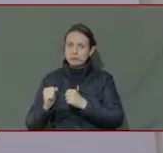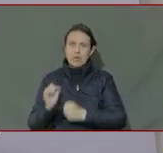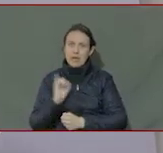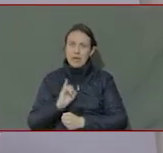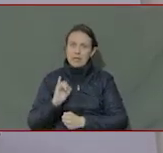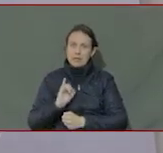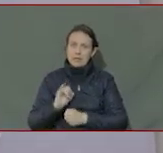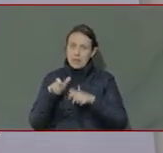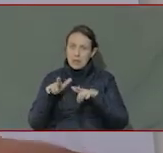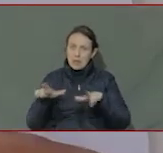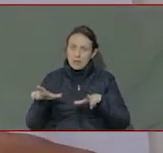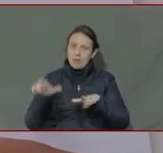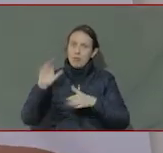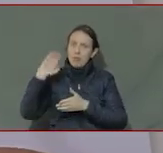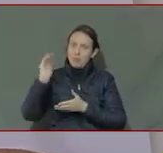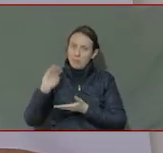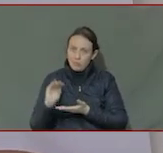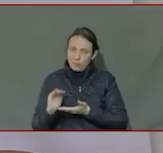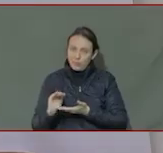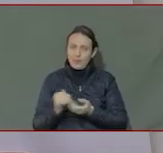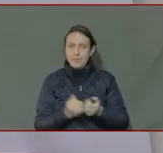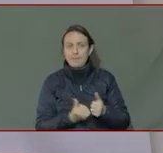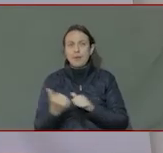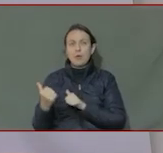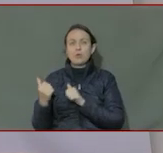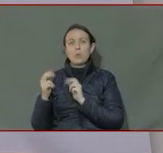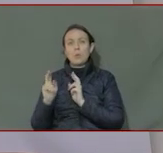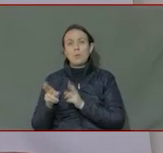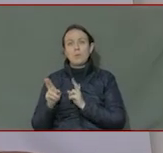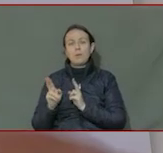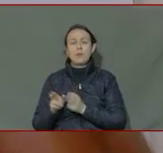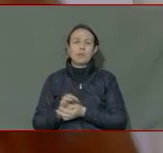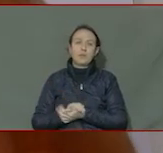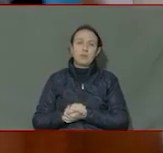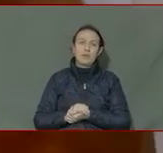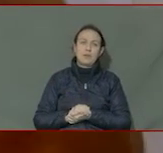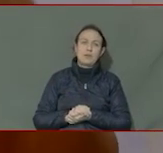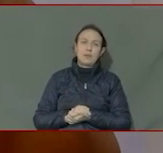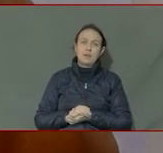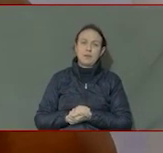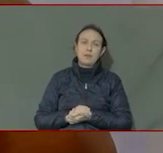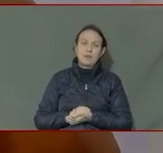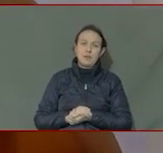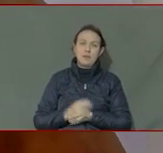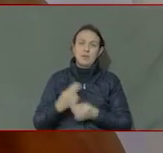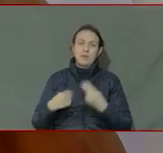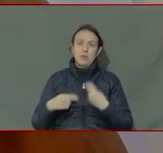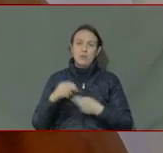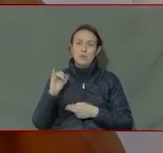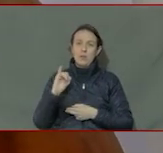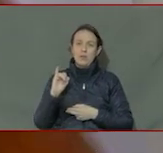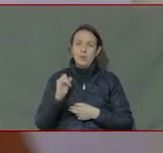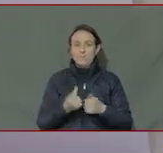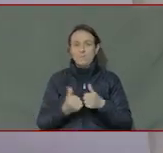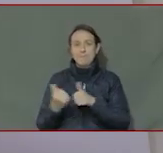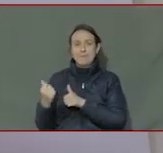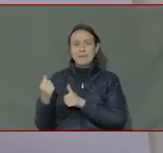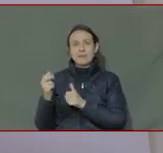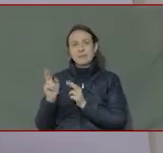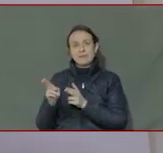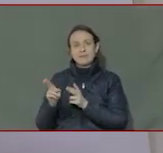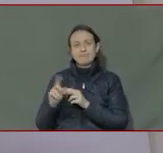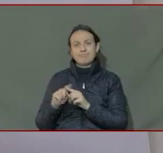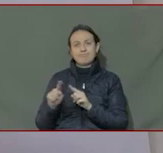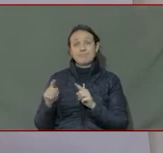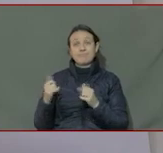what? Back to normal. Then the insulin levels can also come down. But now what